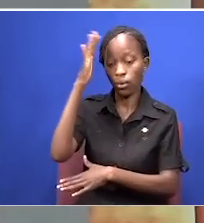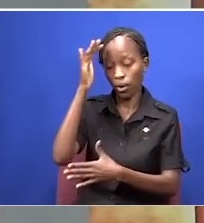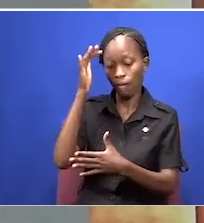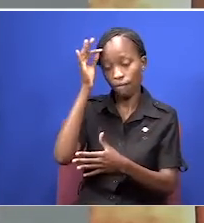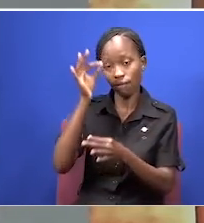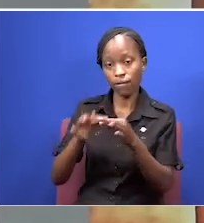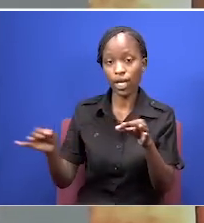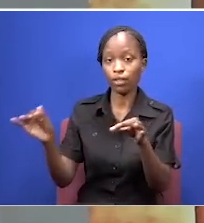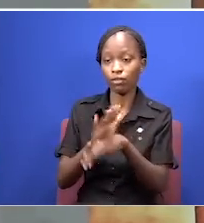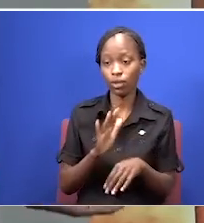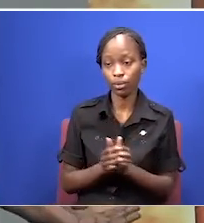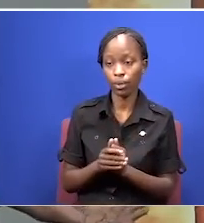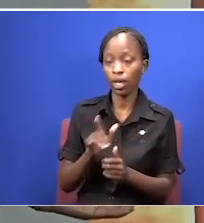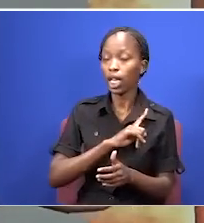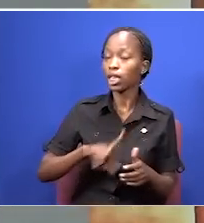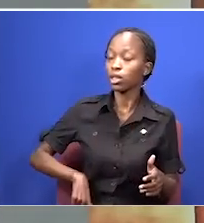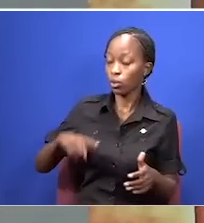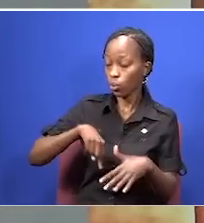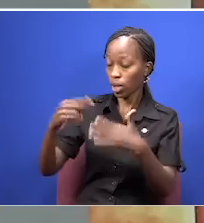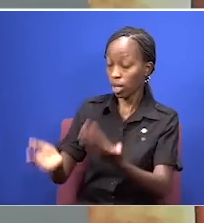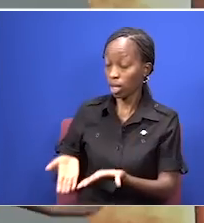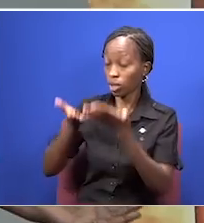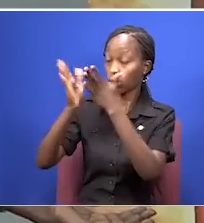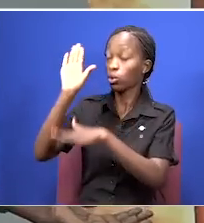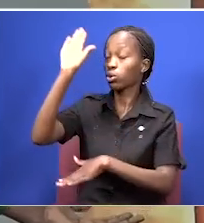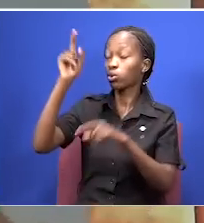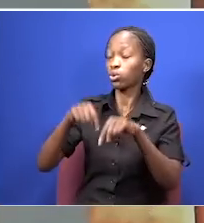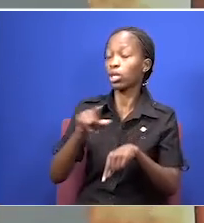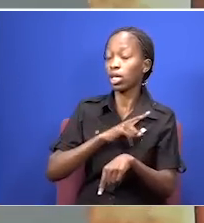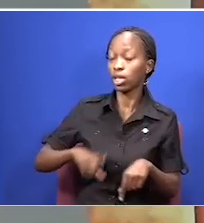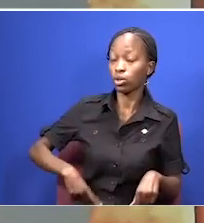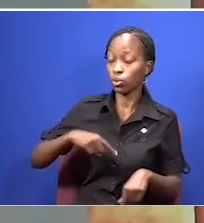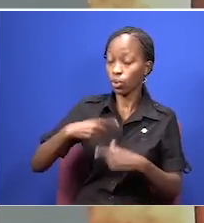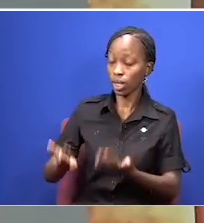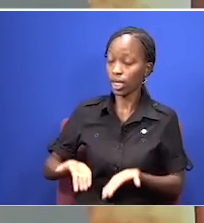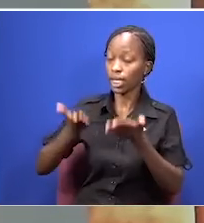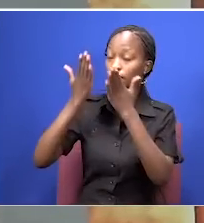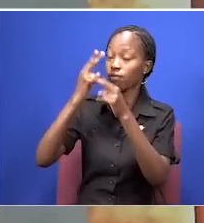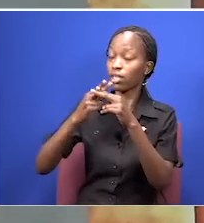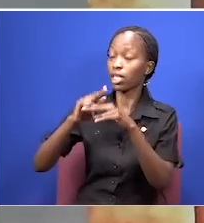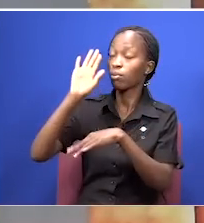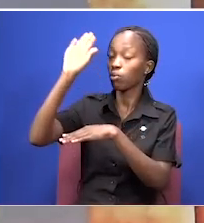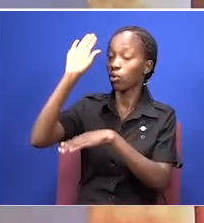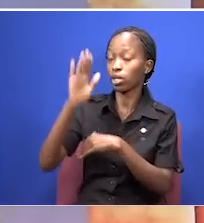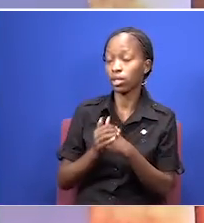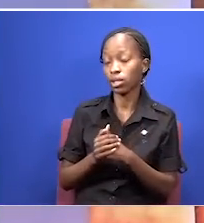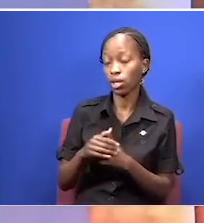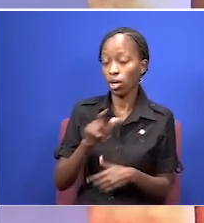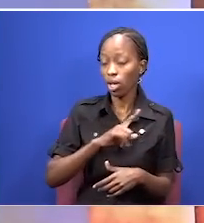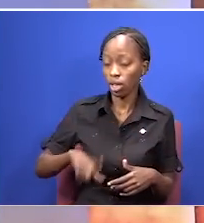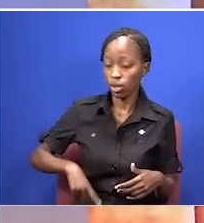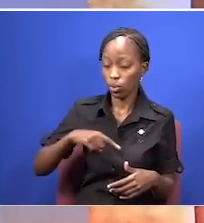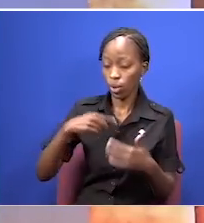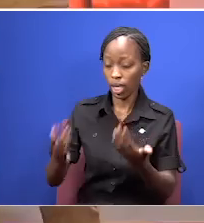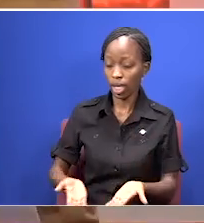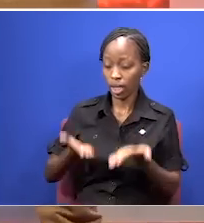for lord we assault you today lord we live with your name today with